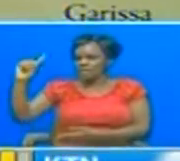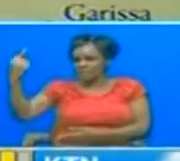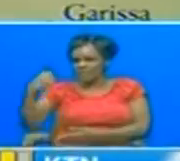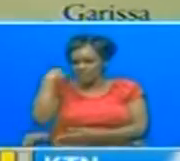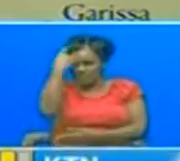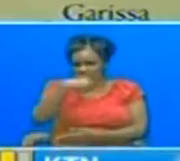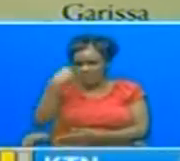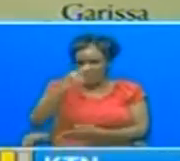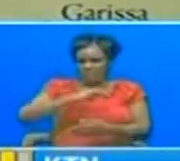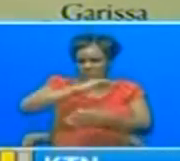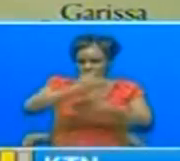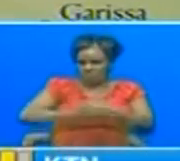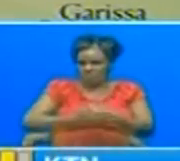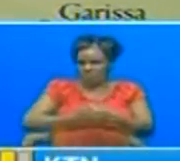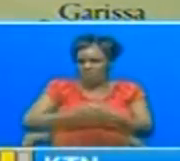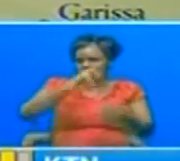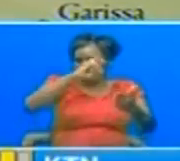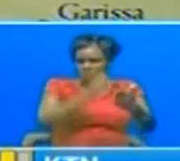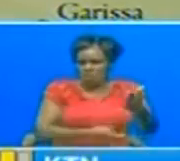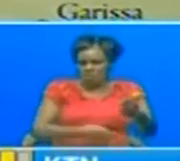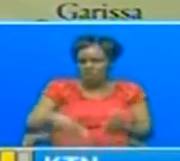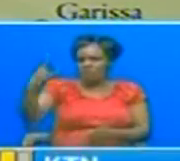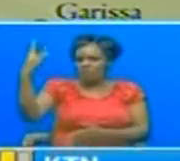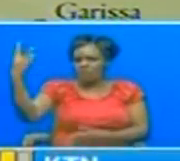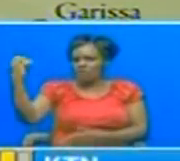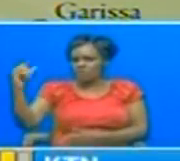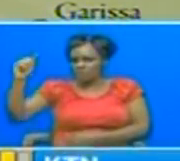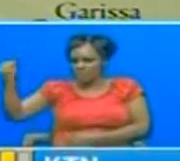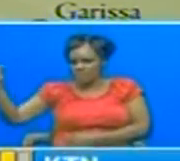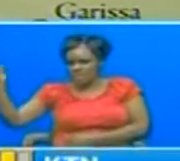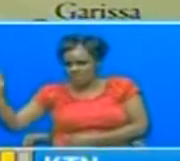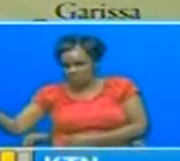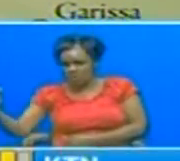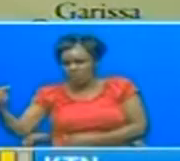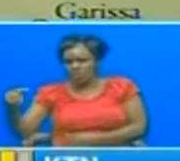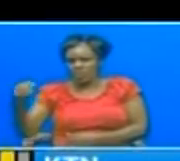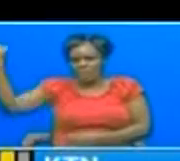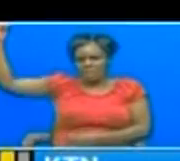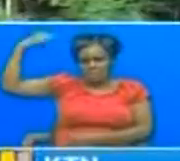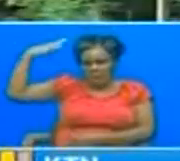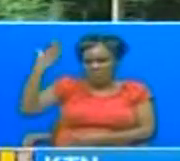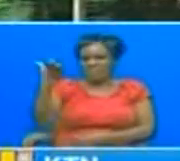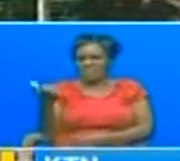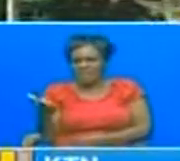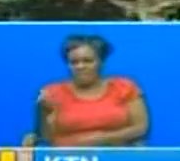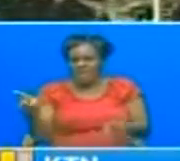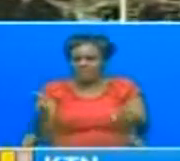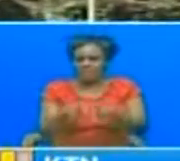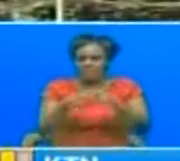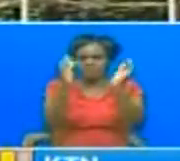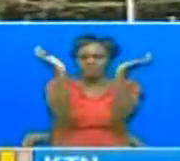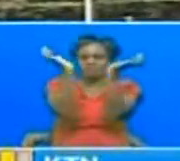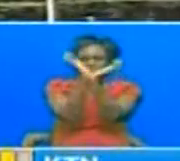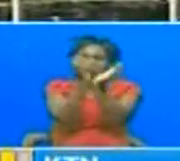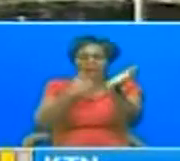of the rehabilitation is projected to cost the county 40 million shillings, and it entails the installation of floodlights, which will see the stadium